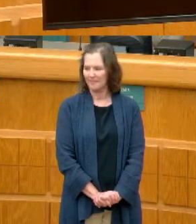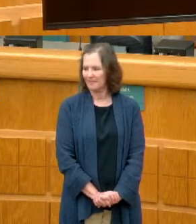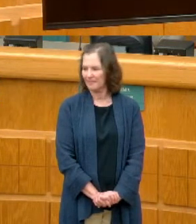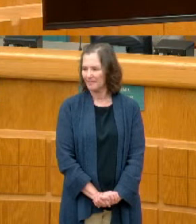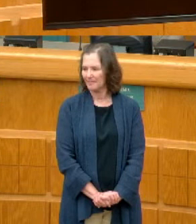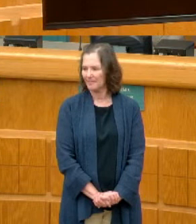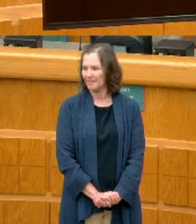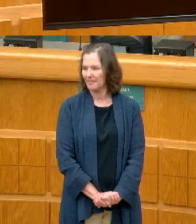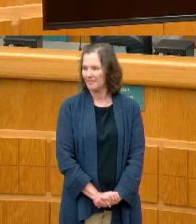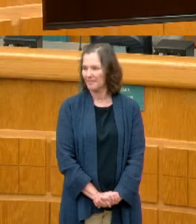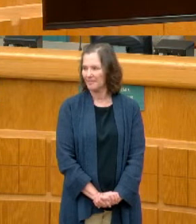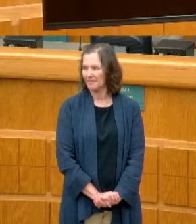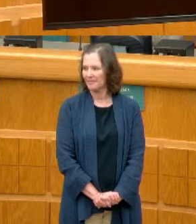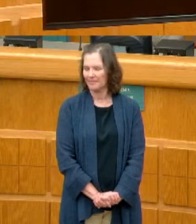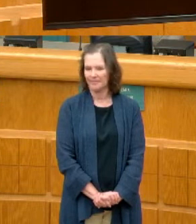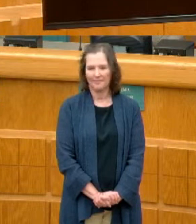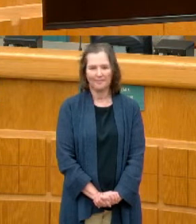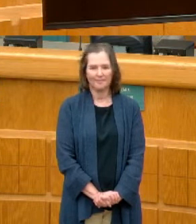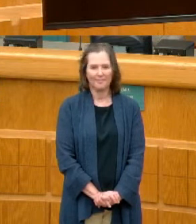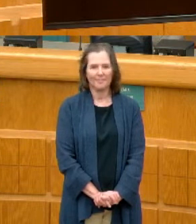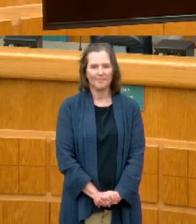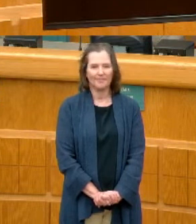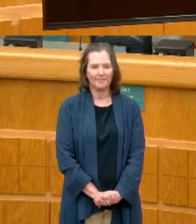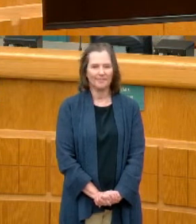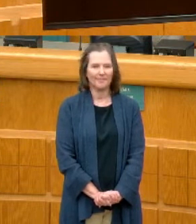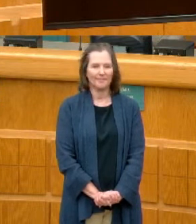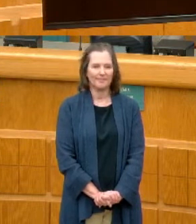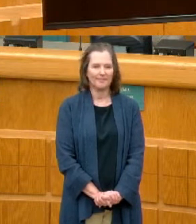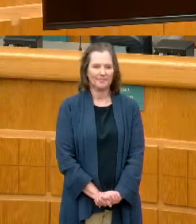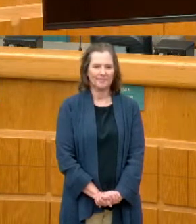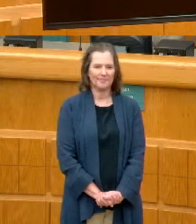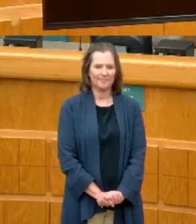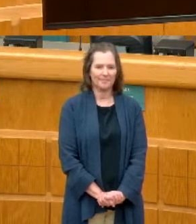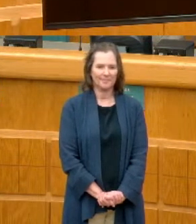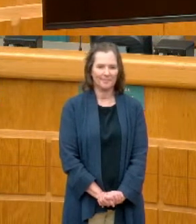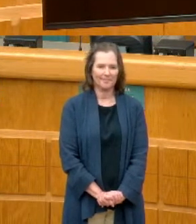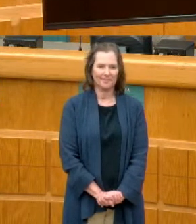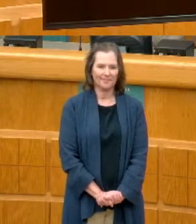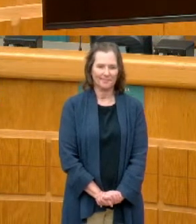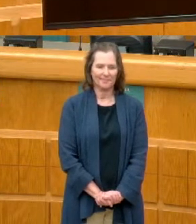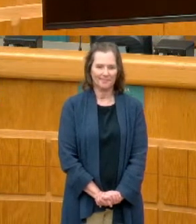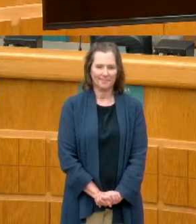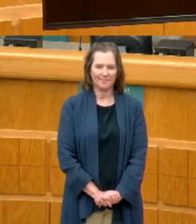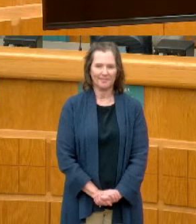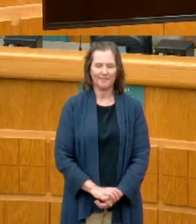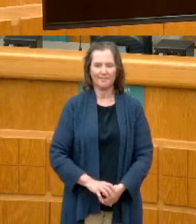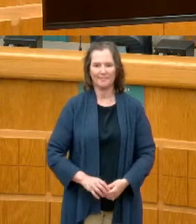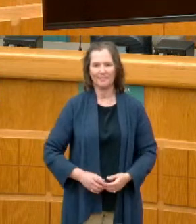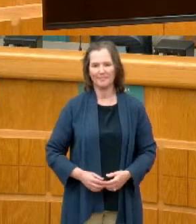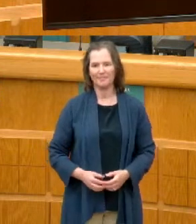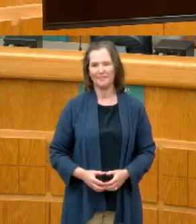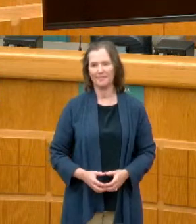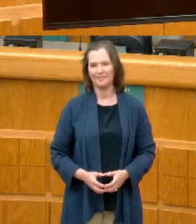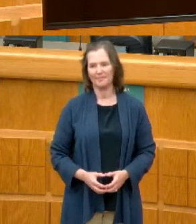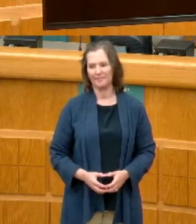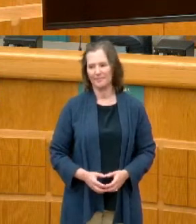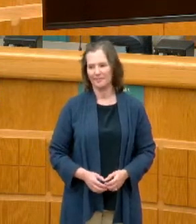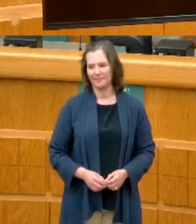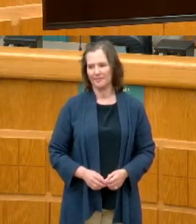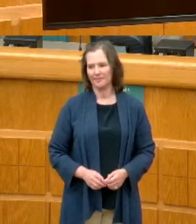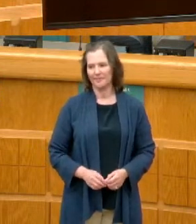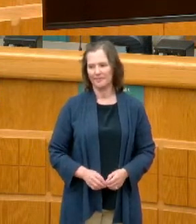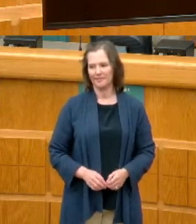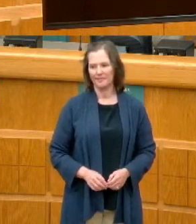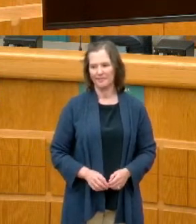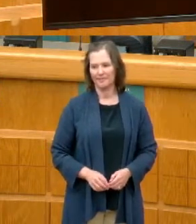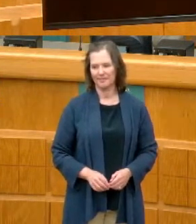quienes enferman, los síntomas de quienes están vacunados son mucho más leves. Si cuenta con 12 años o más, le pedimos que se vacune, hágalo